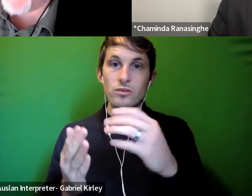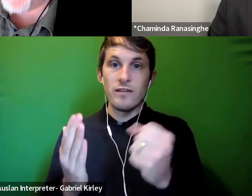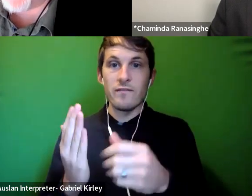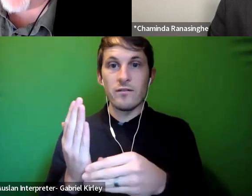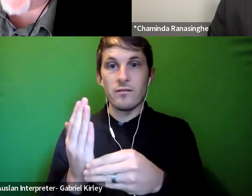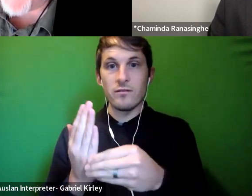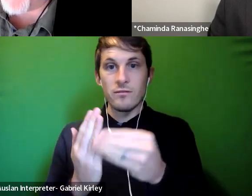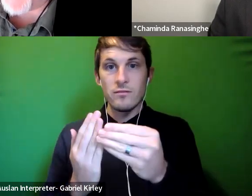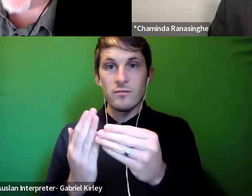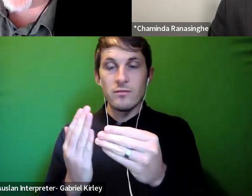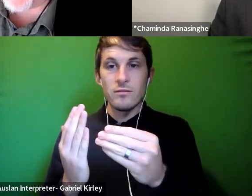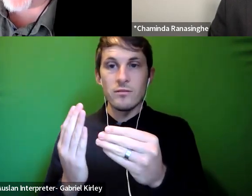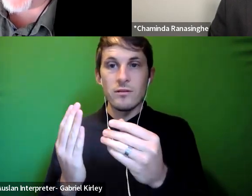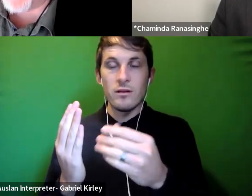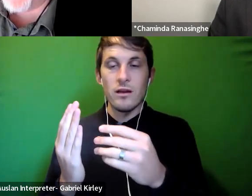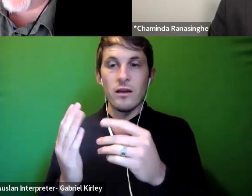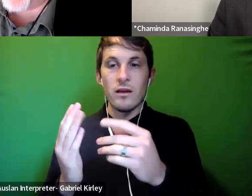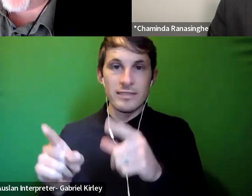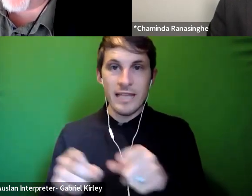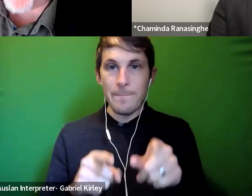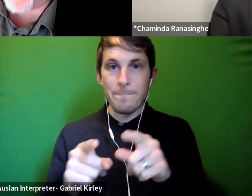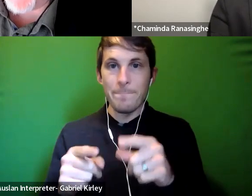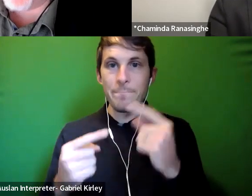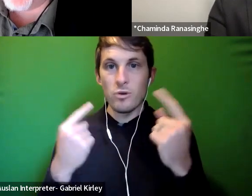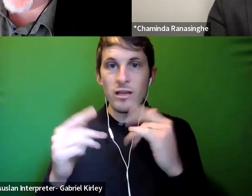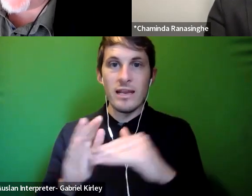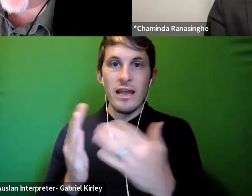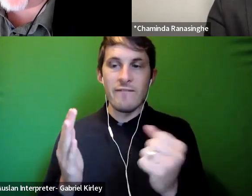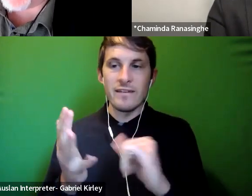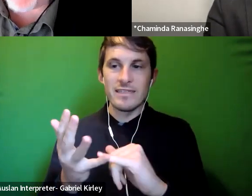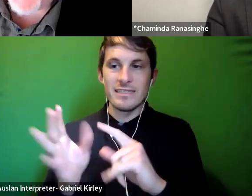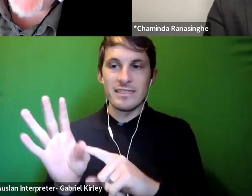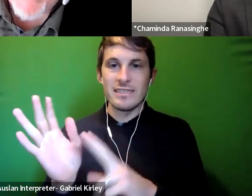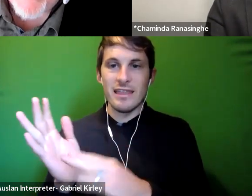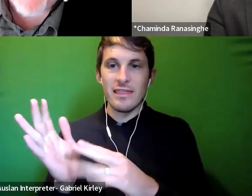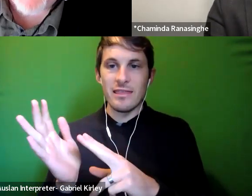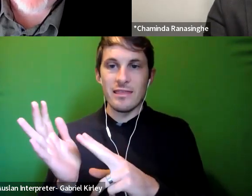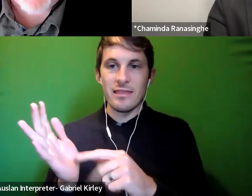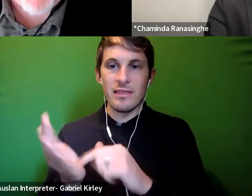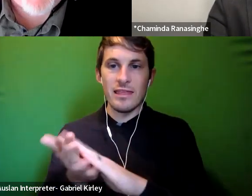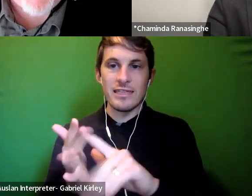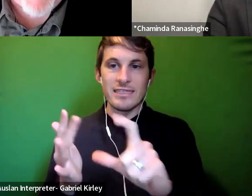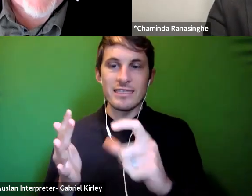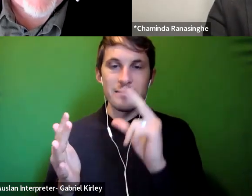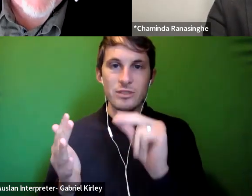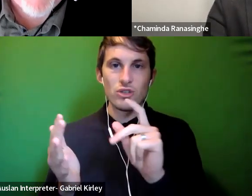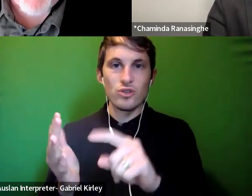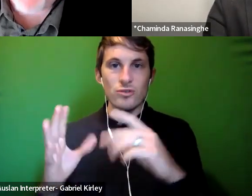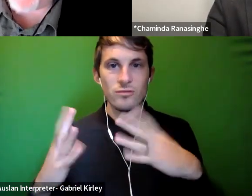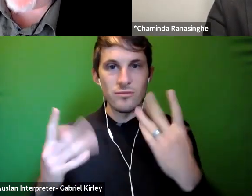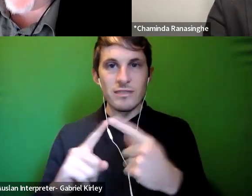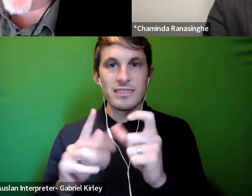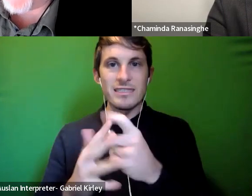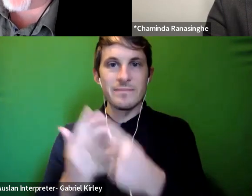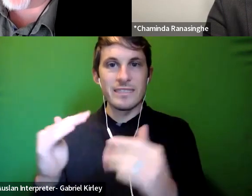speech. So there's been transformations in that space. Audio online has now come along. The disability standards have come along, which